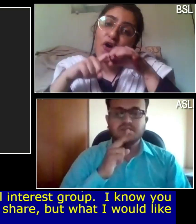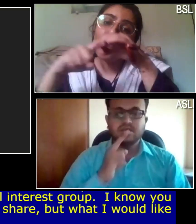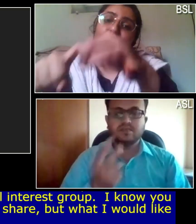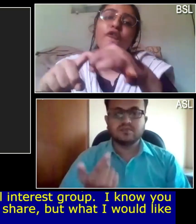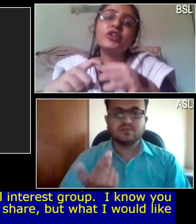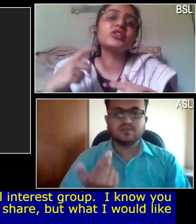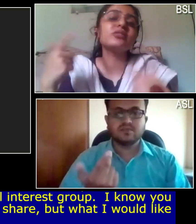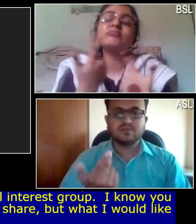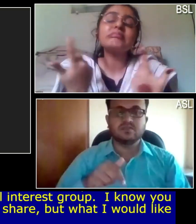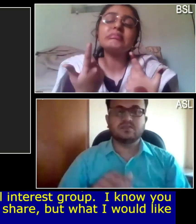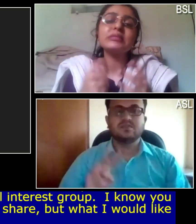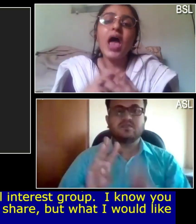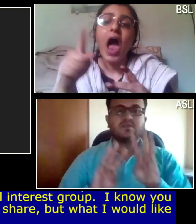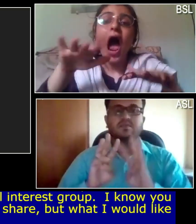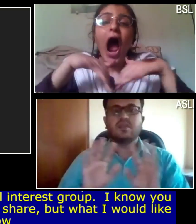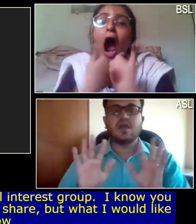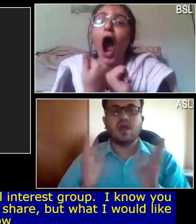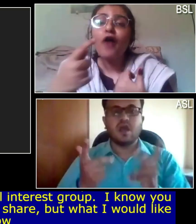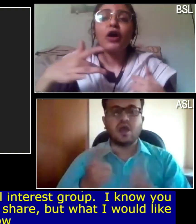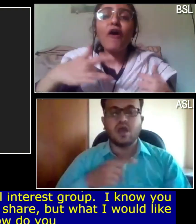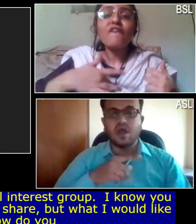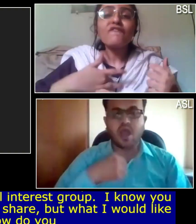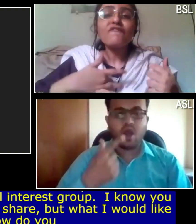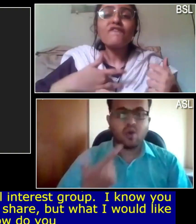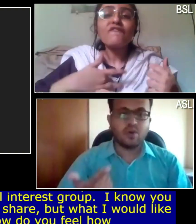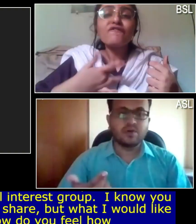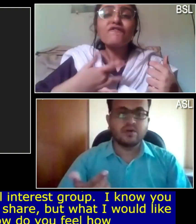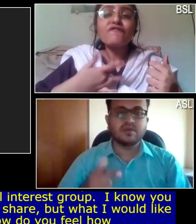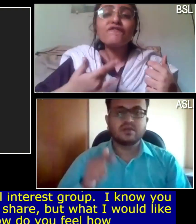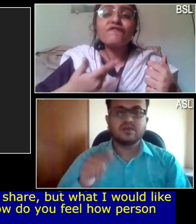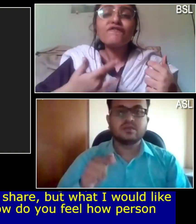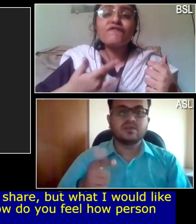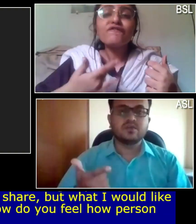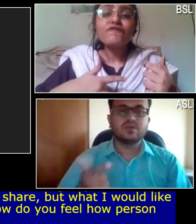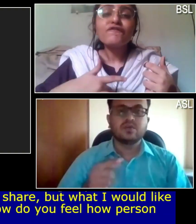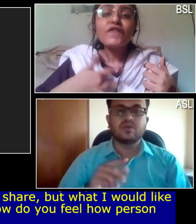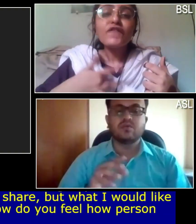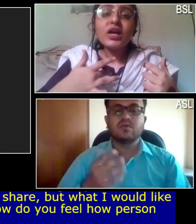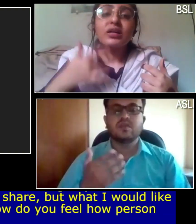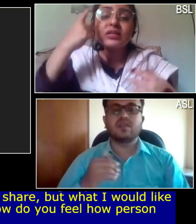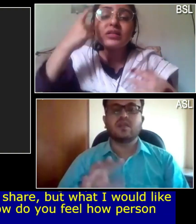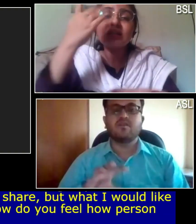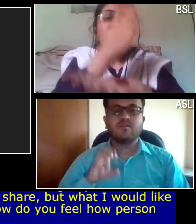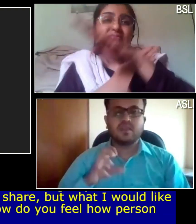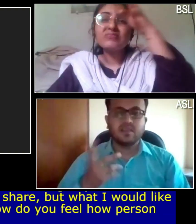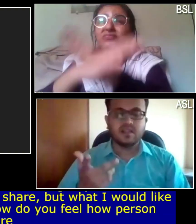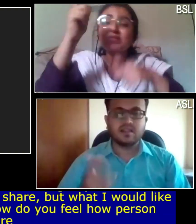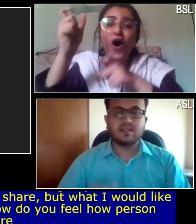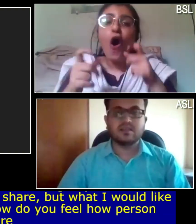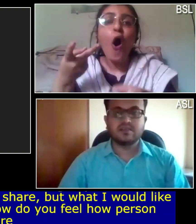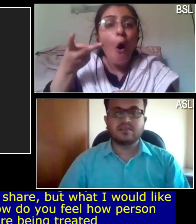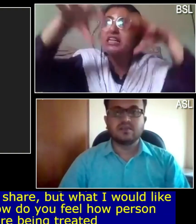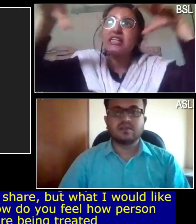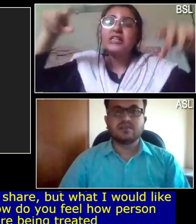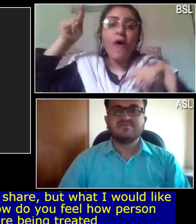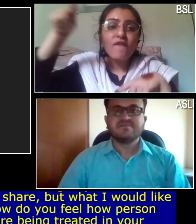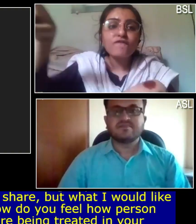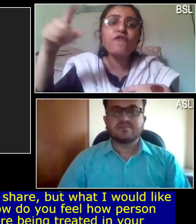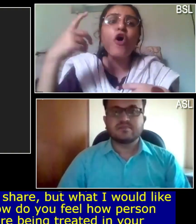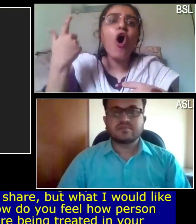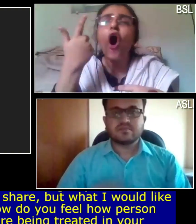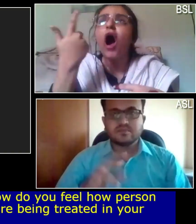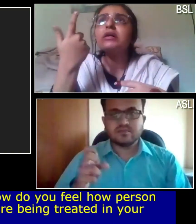that how do you feel that how persons with disabilities and digital spaces are being treated in your part of the world? When